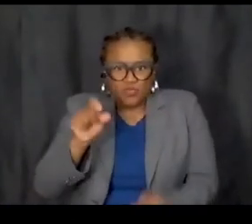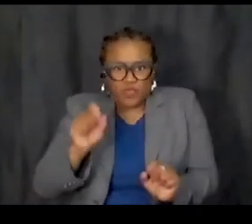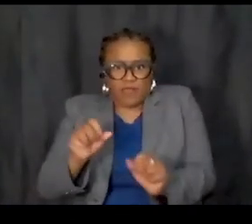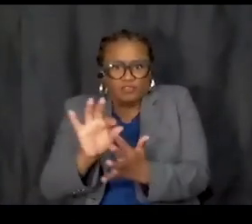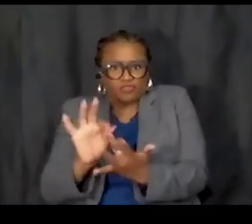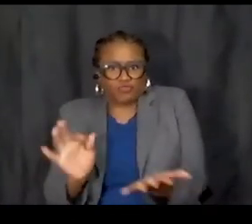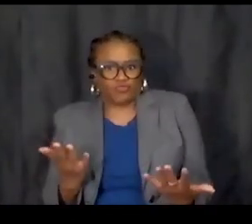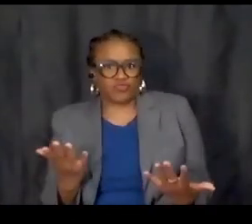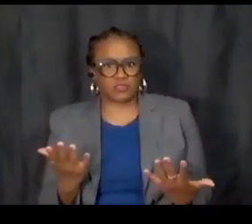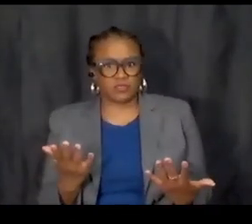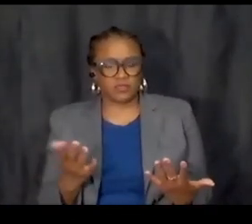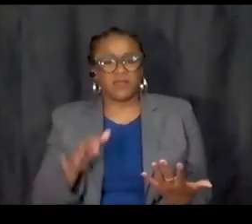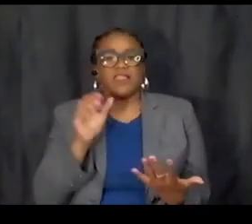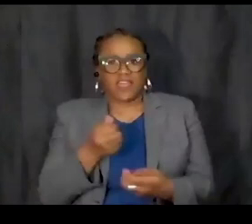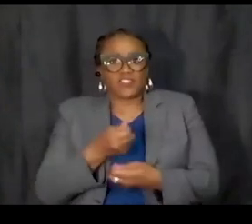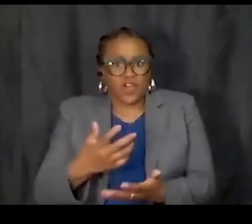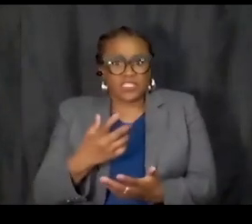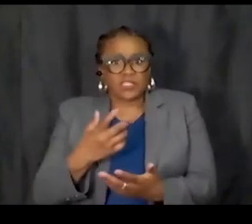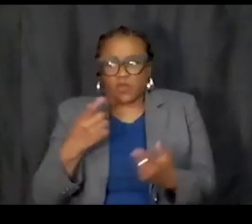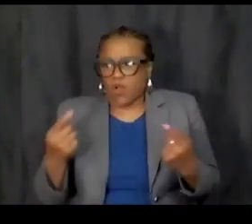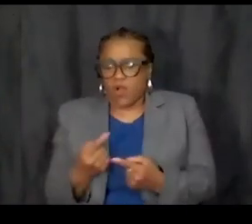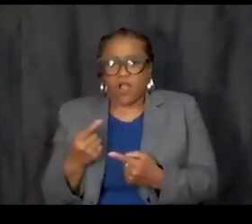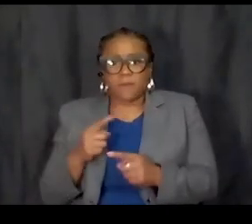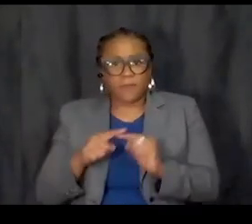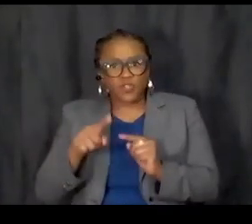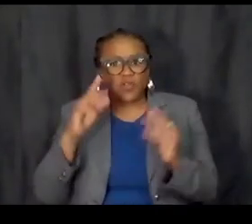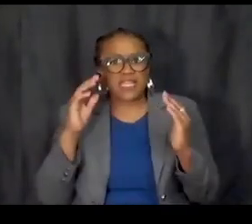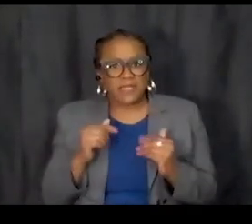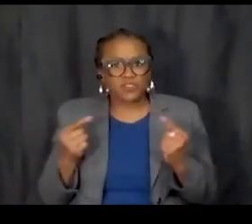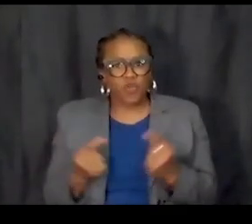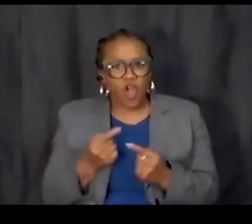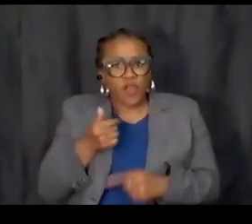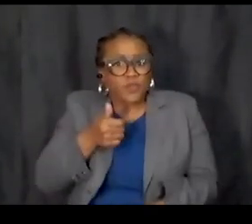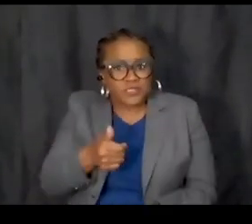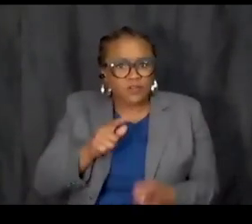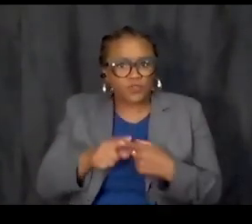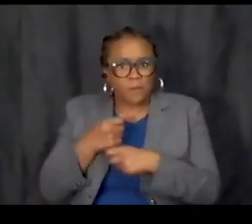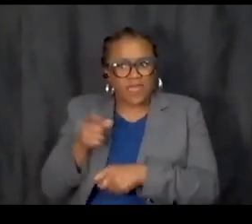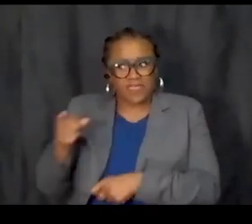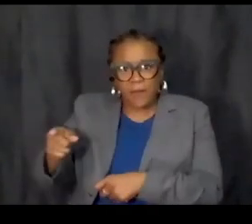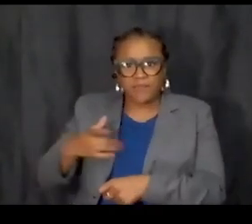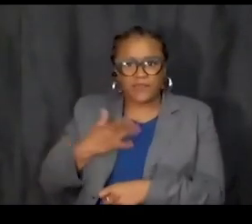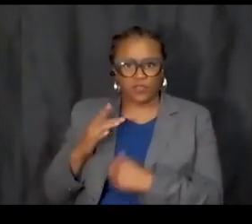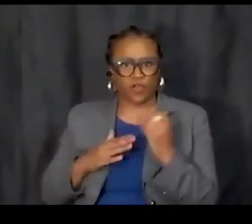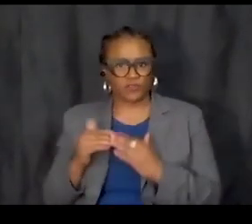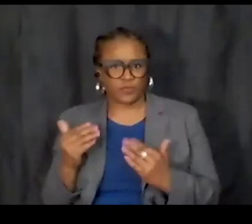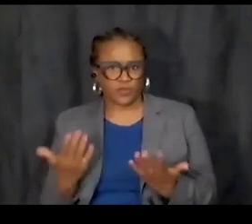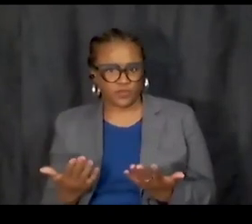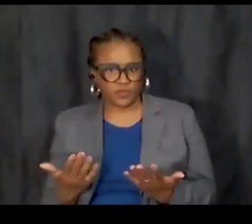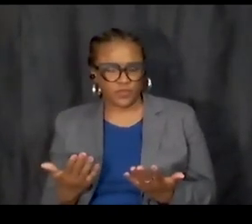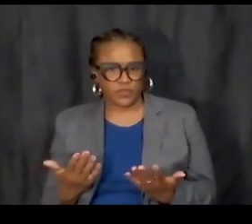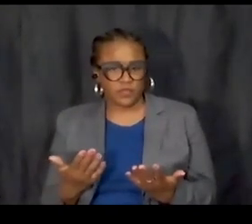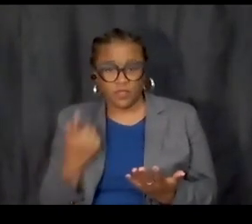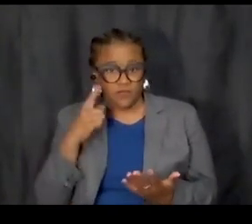that it's causing harm, but it's instead you're expected to harm yourself in order to make them feel comfortable. And to me, that's a lot